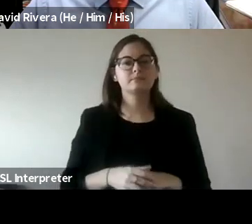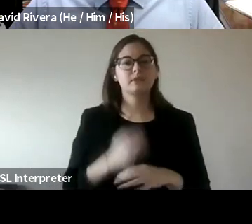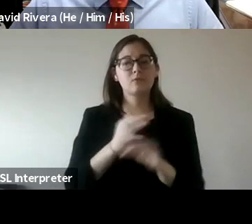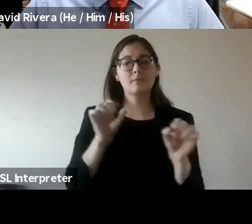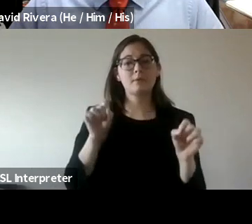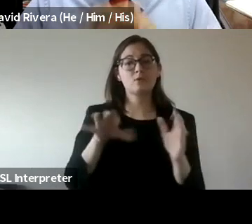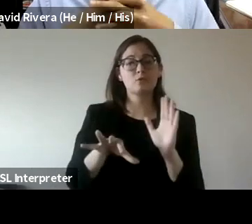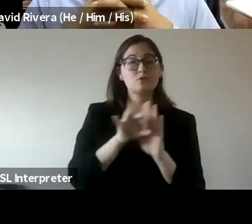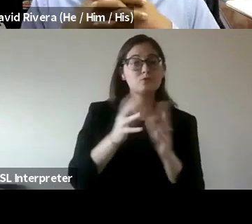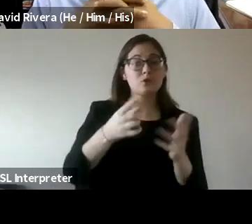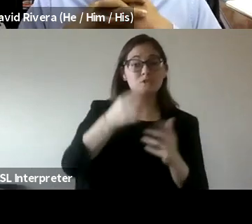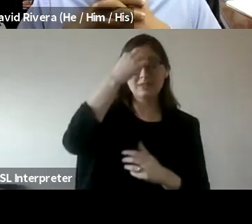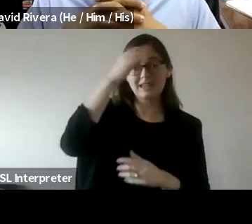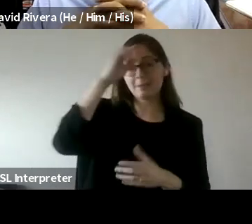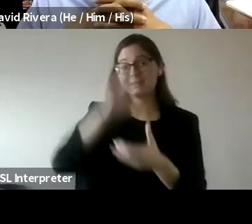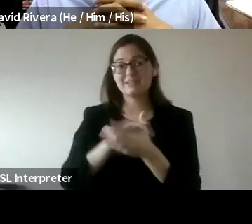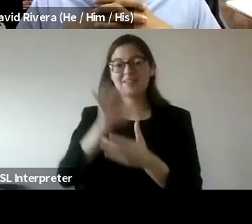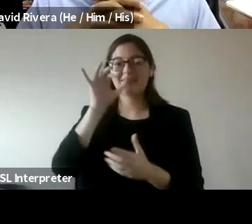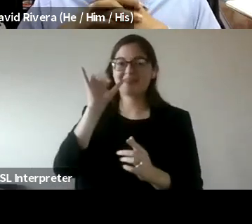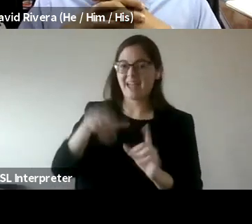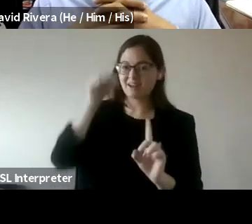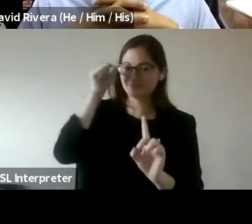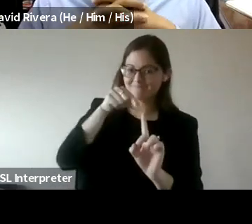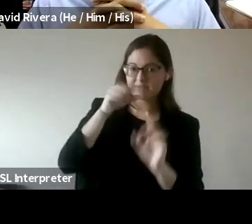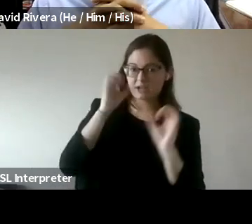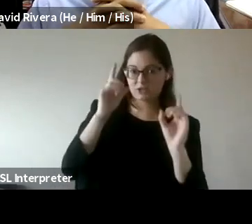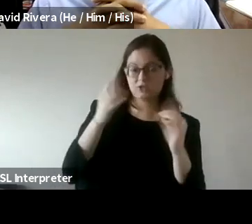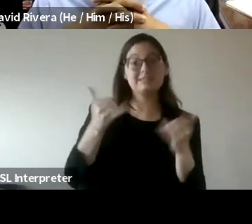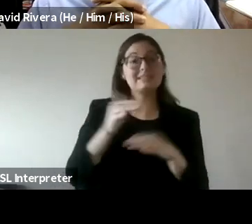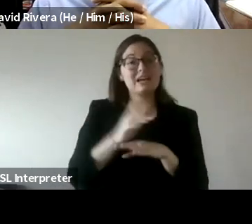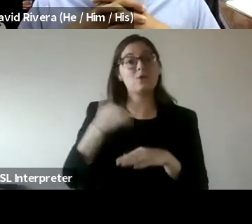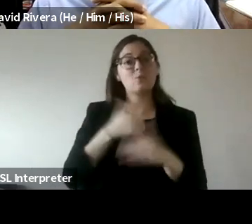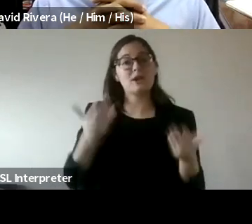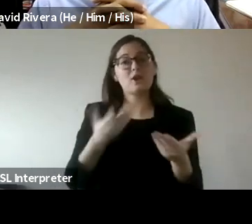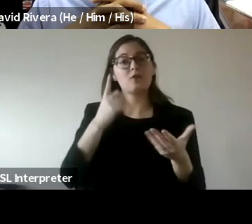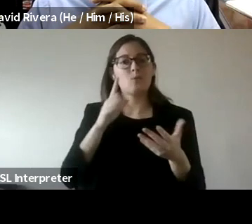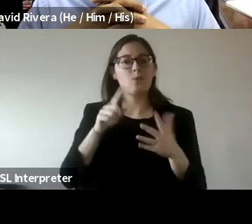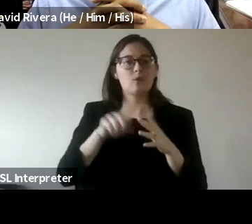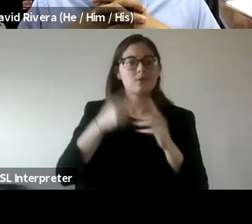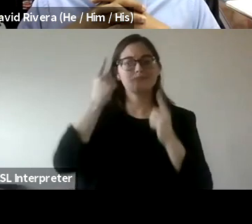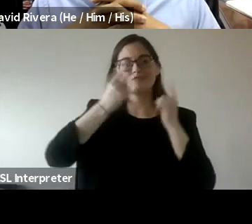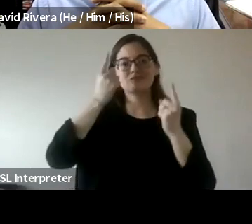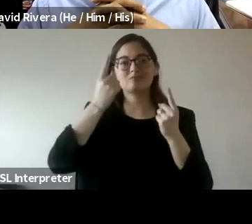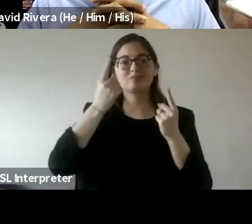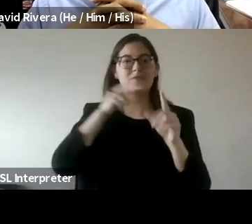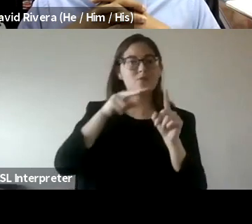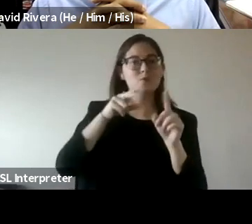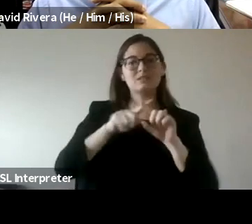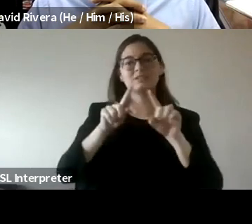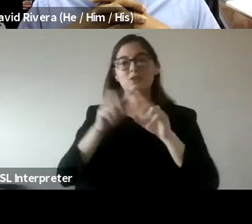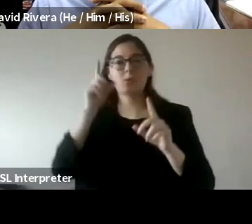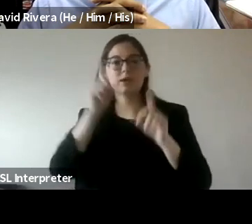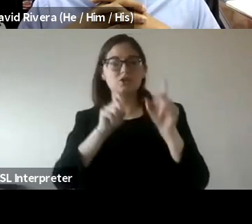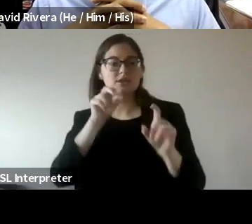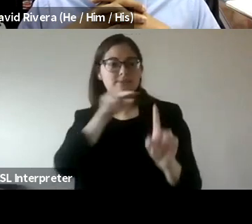think and believe is the essence of education. And tonight, we're here to begin thinking about issues and questions from different points of view and about their consequences